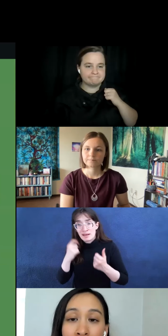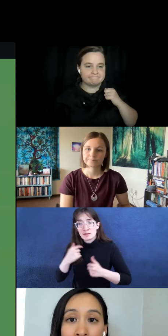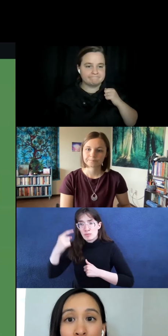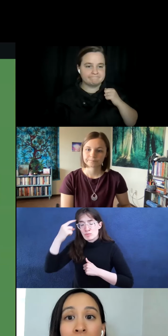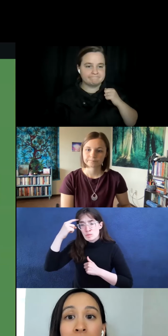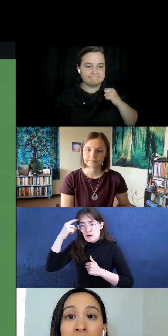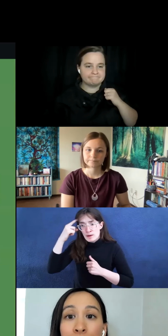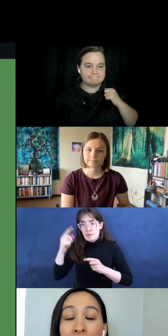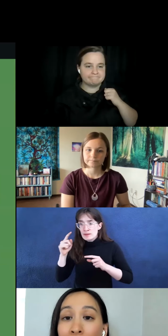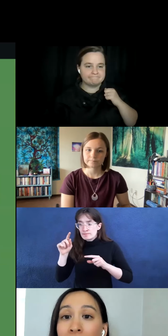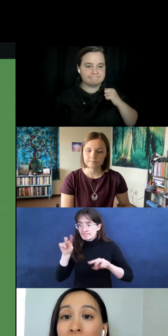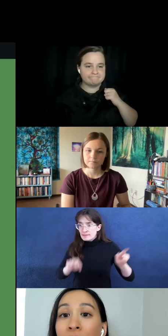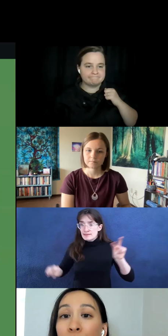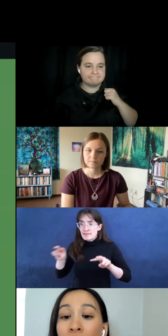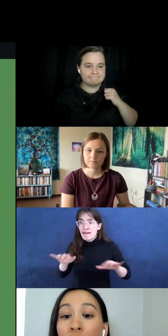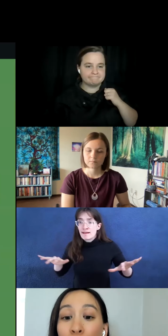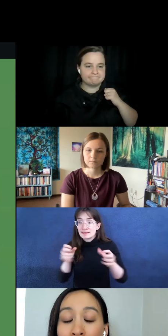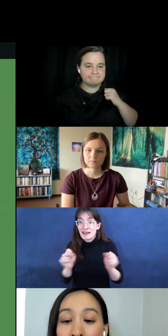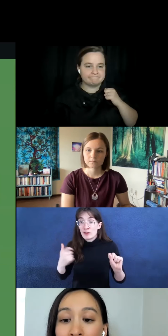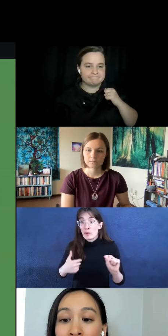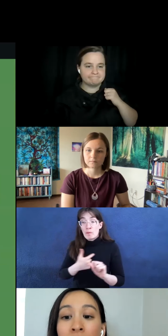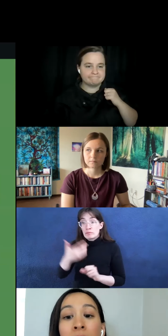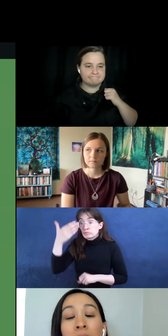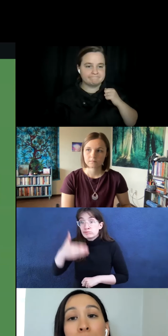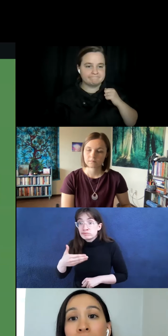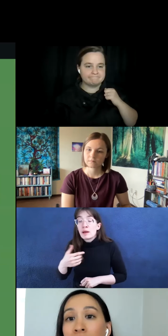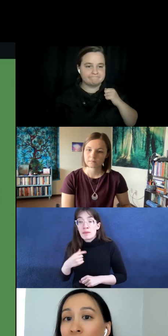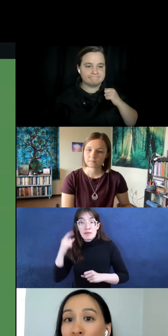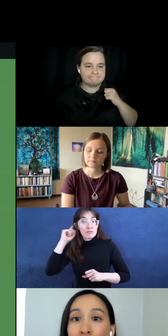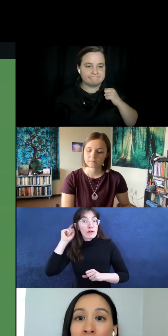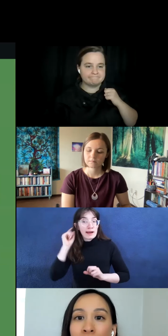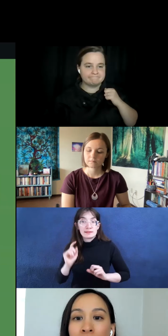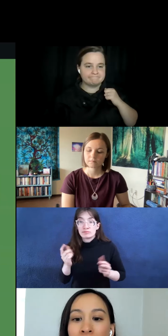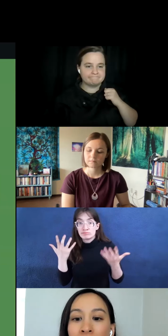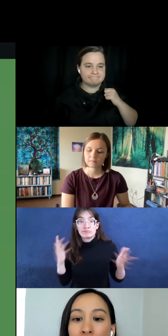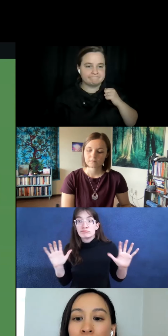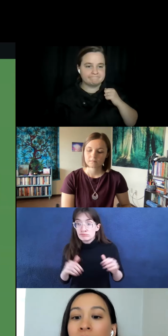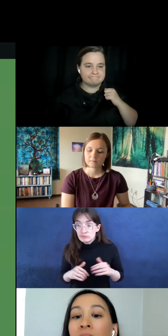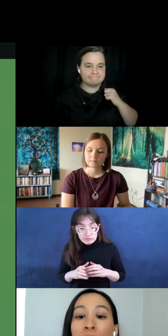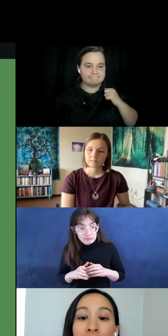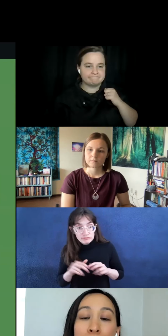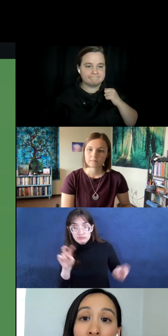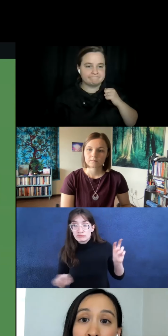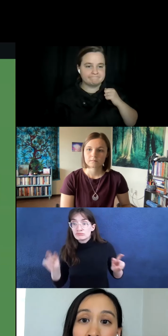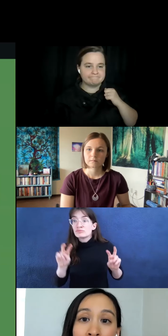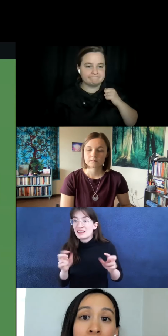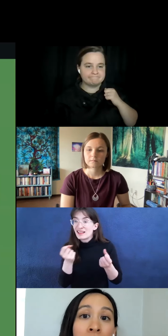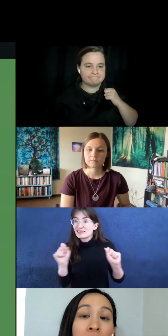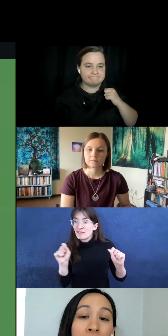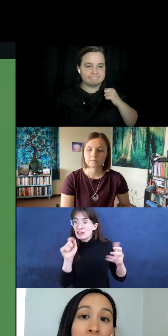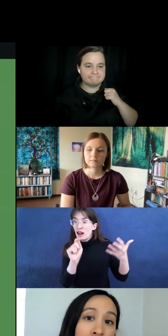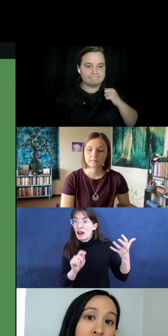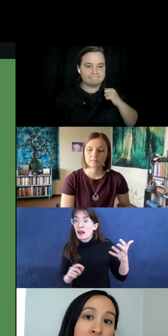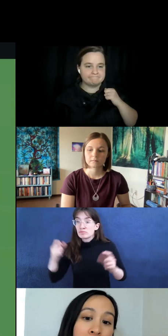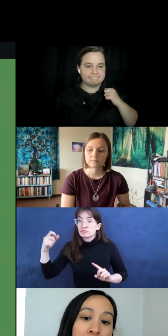for safety without us even really knowing it. It determines those safety cues and then it responds.